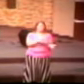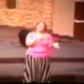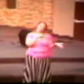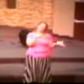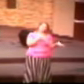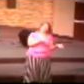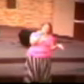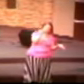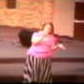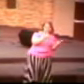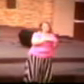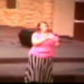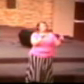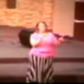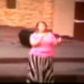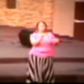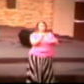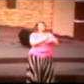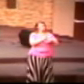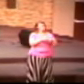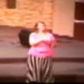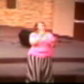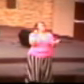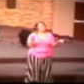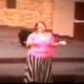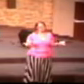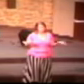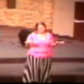like that idea, but where did the church learn this?